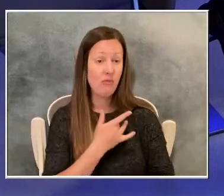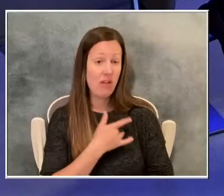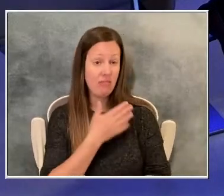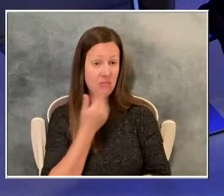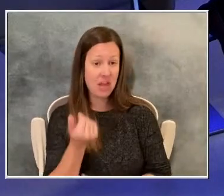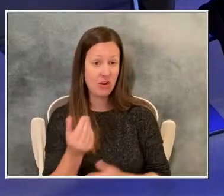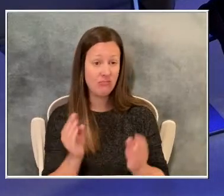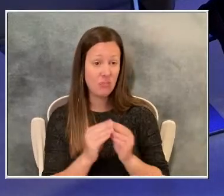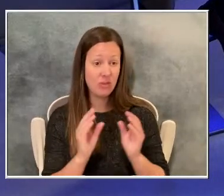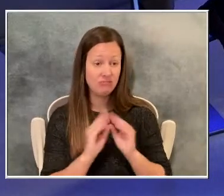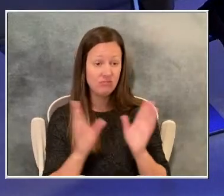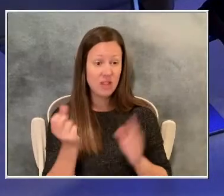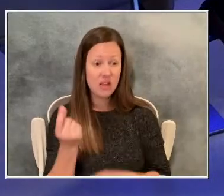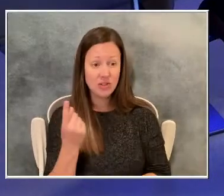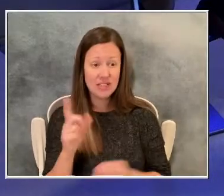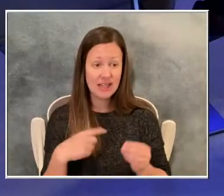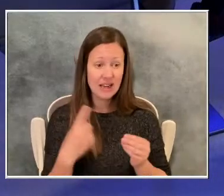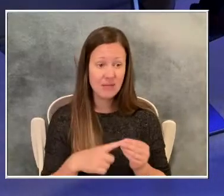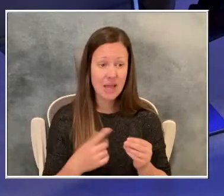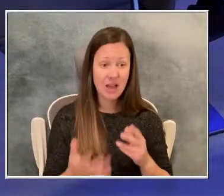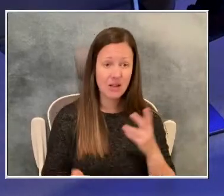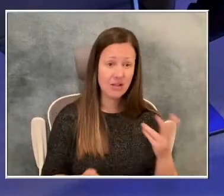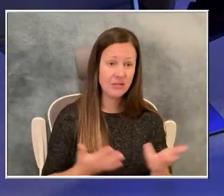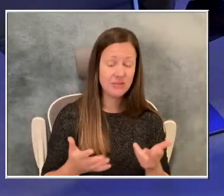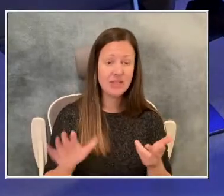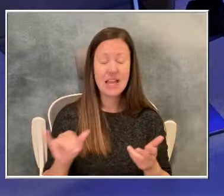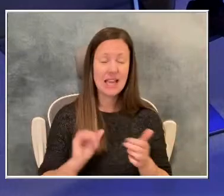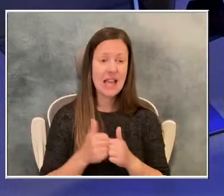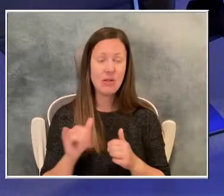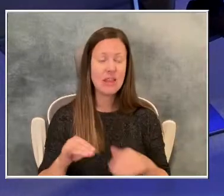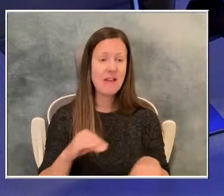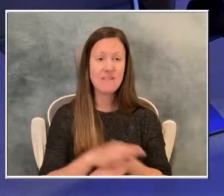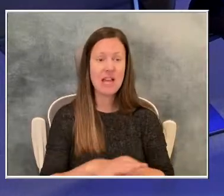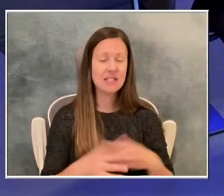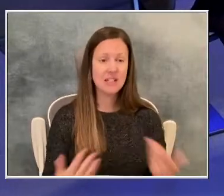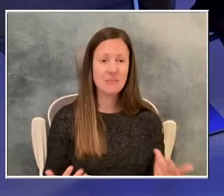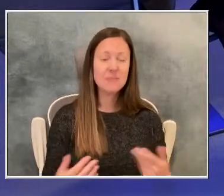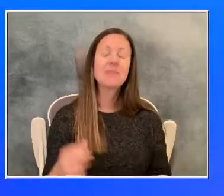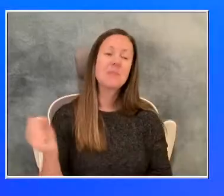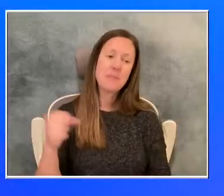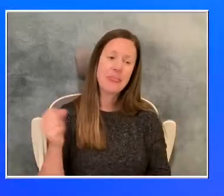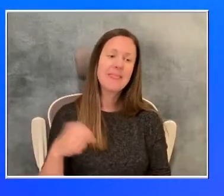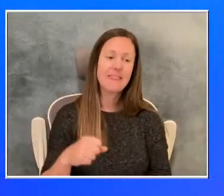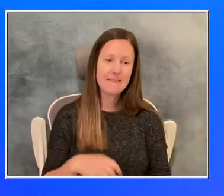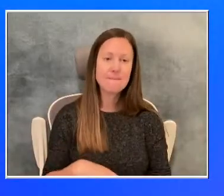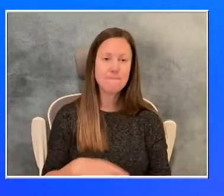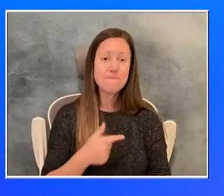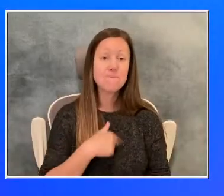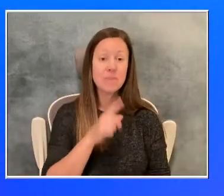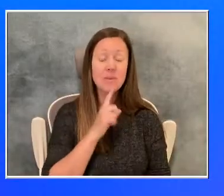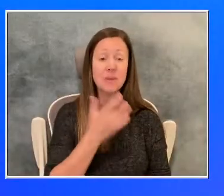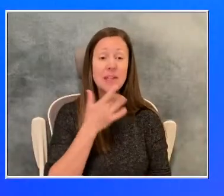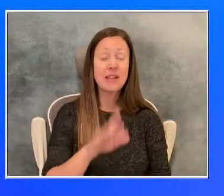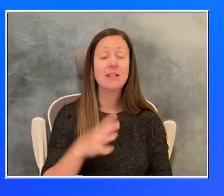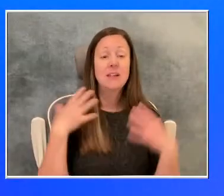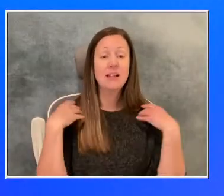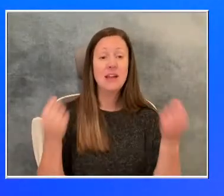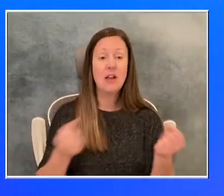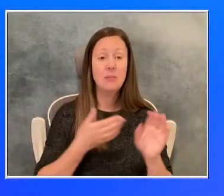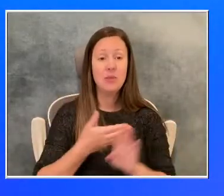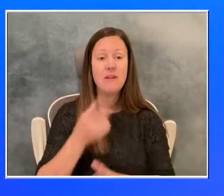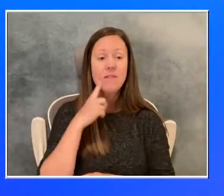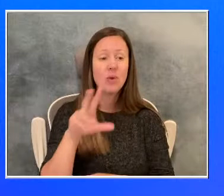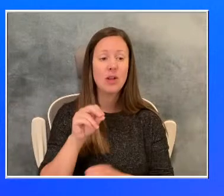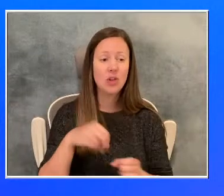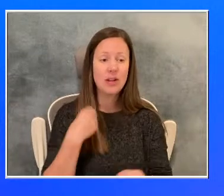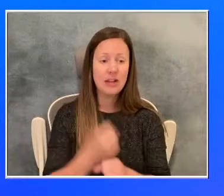of just kind of, how did that affect how you got through this? Yes, I was fortunate. I was in the health profession for 30 years, and although